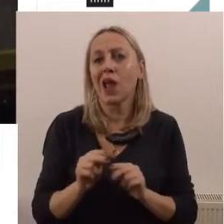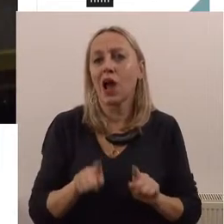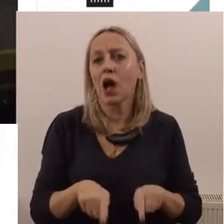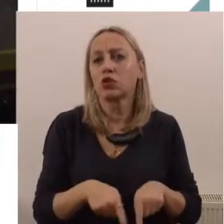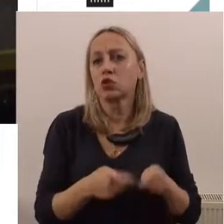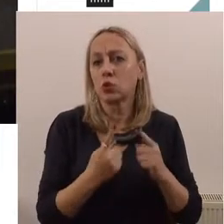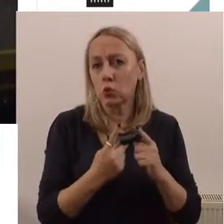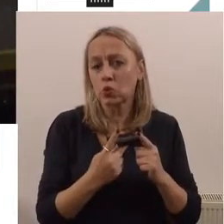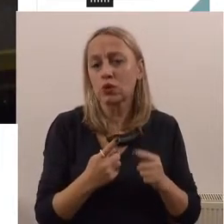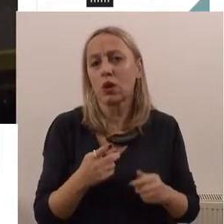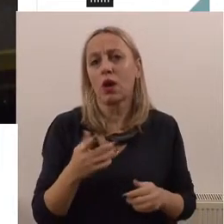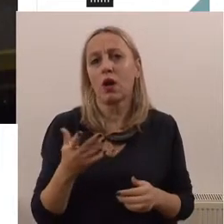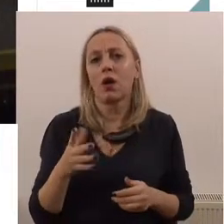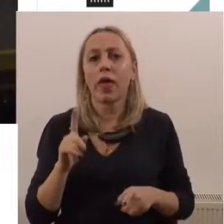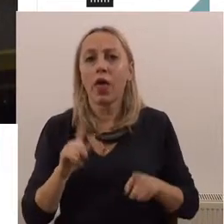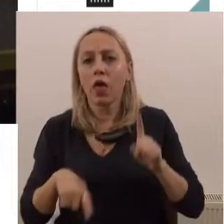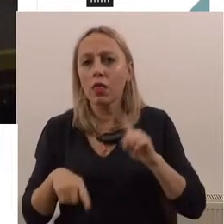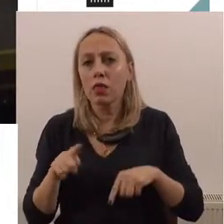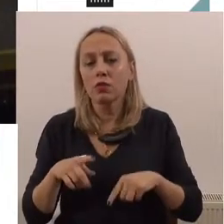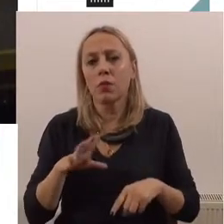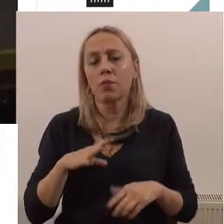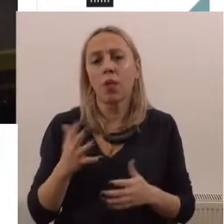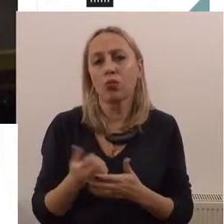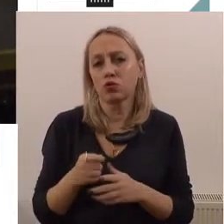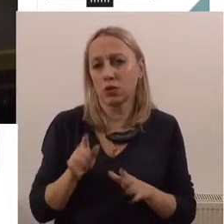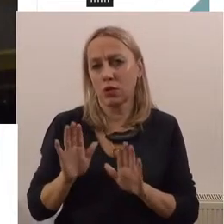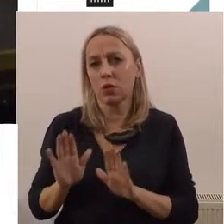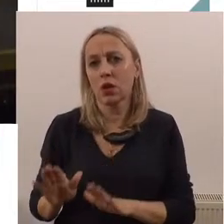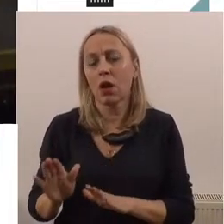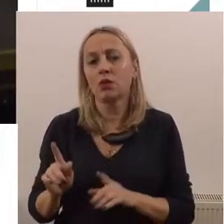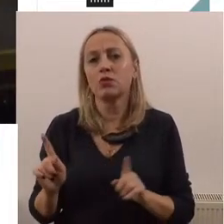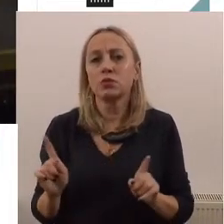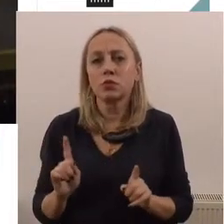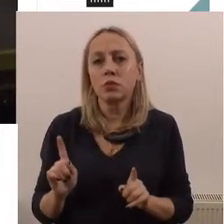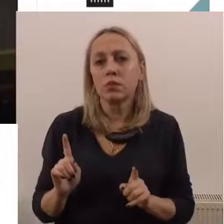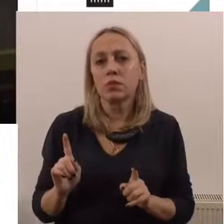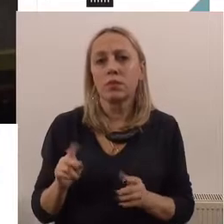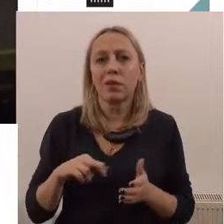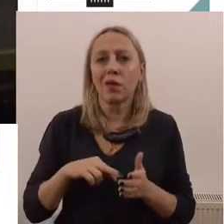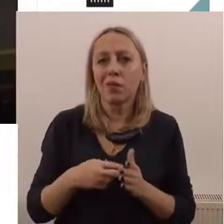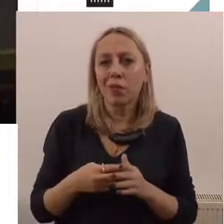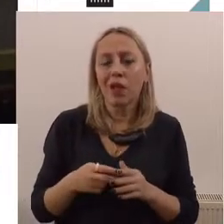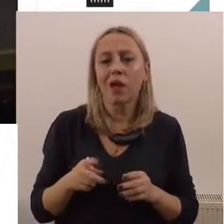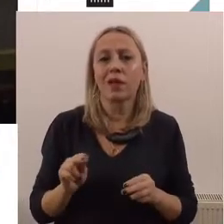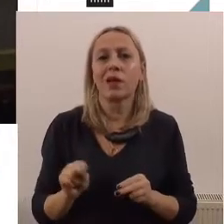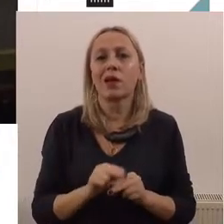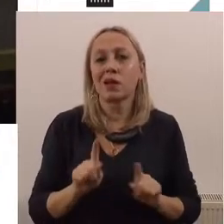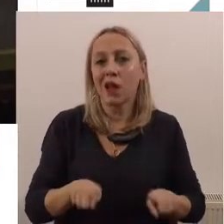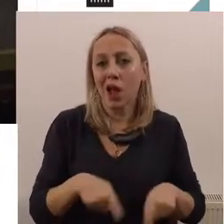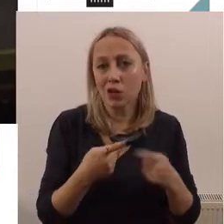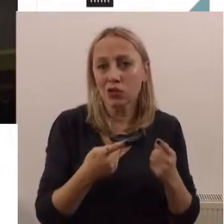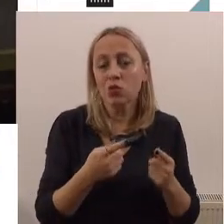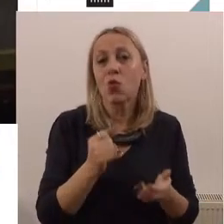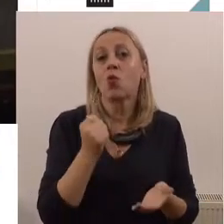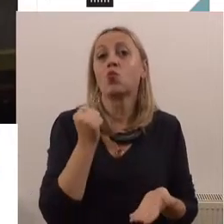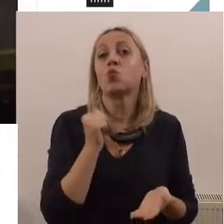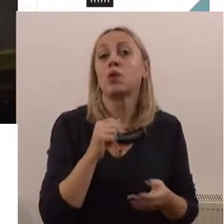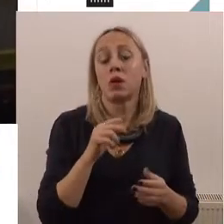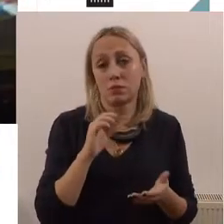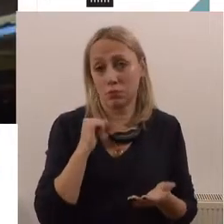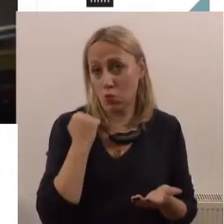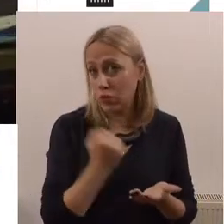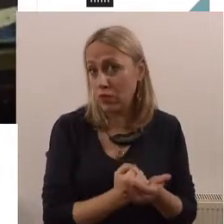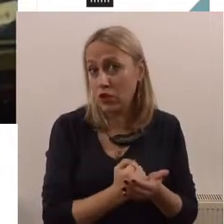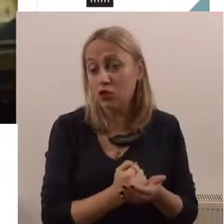And as soon as we start talking about certain reconstructions, it turns out that the reconstruction plan may